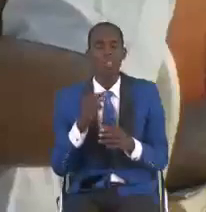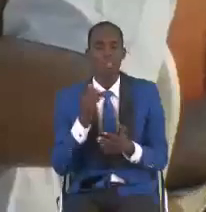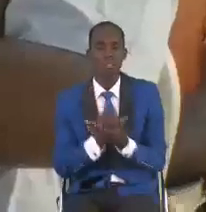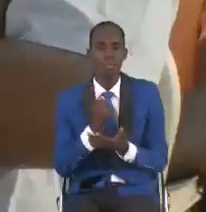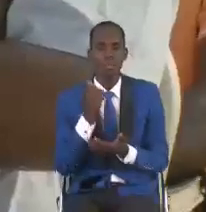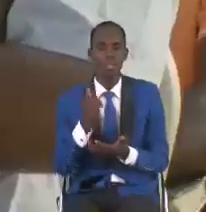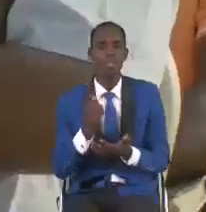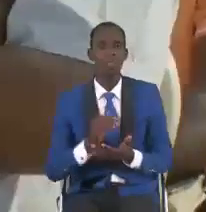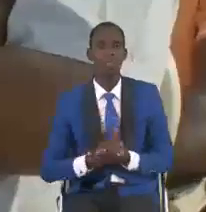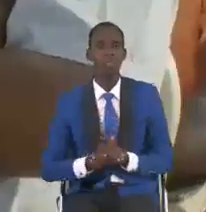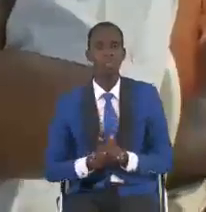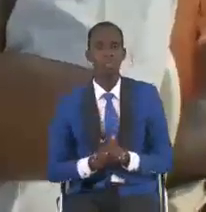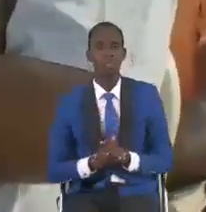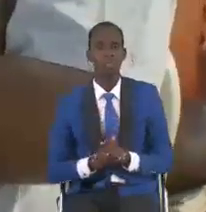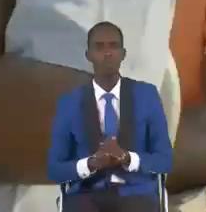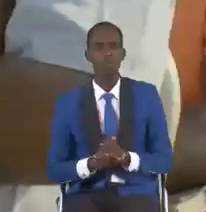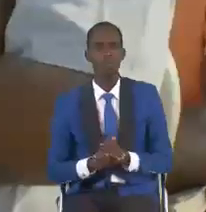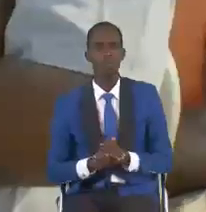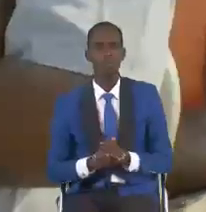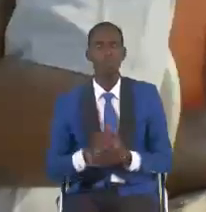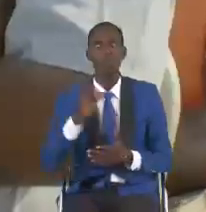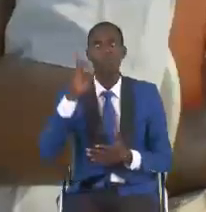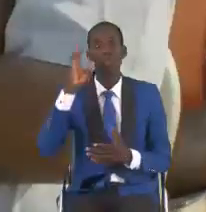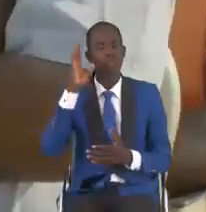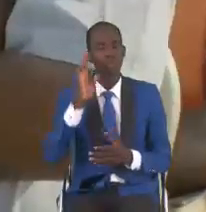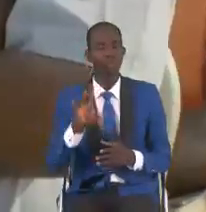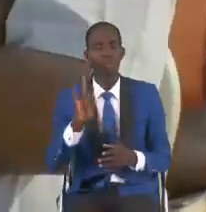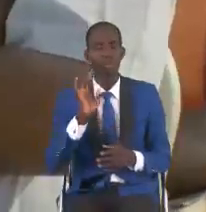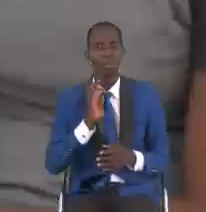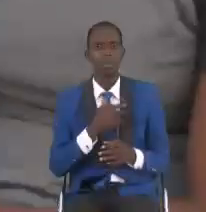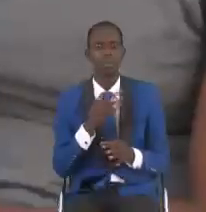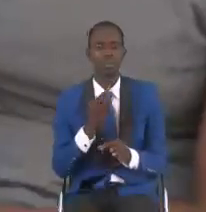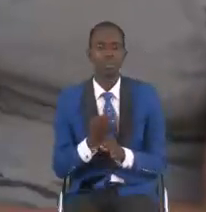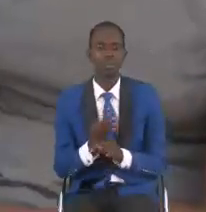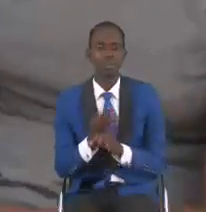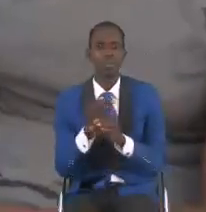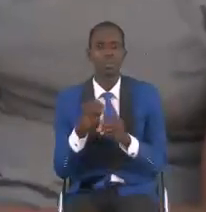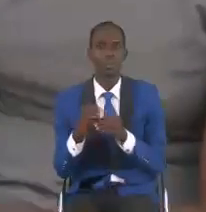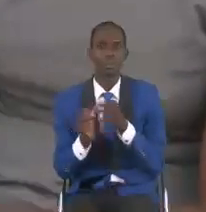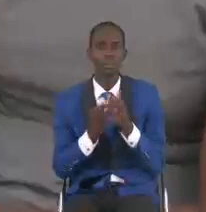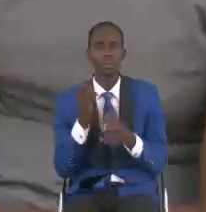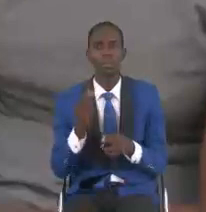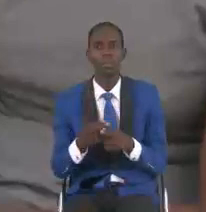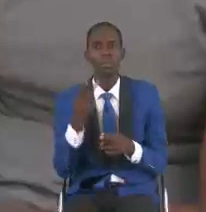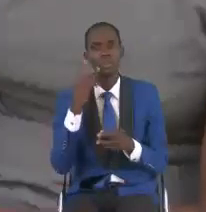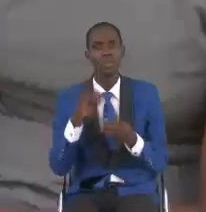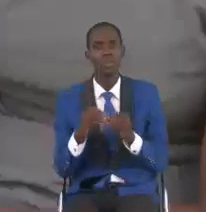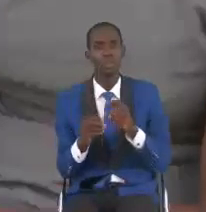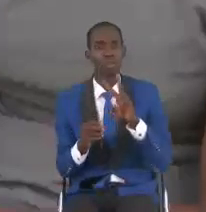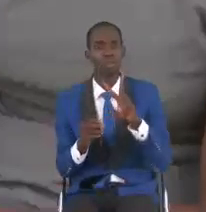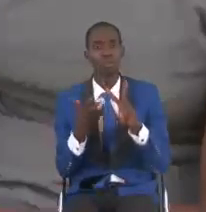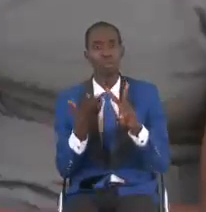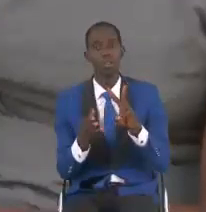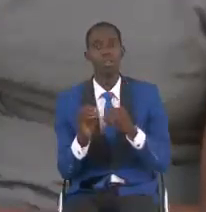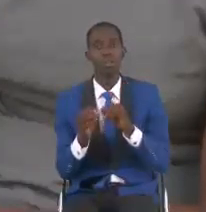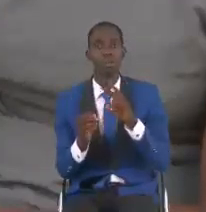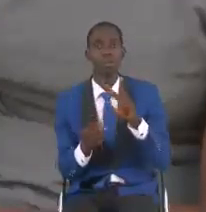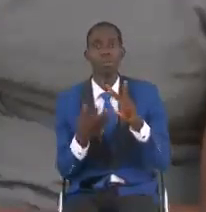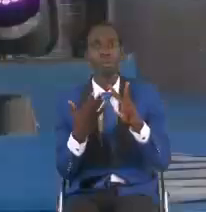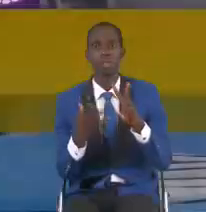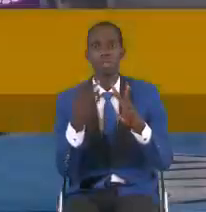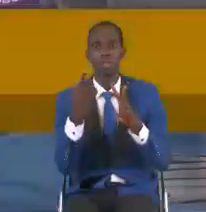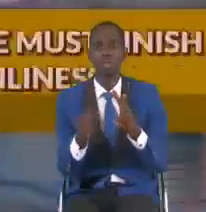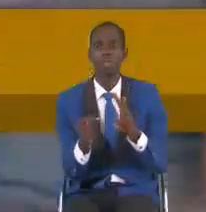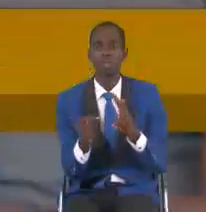Amen. He'll find us faithful in Jesus' name. Let's look at number two there. Number two, the course